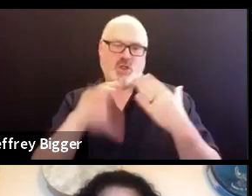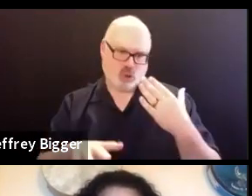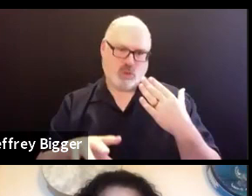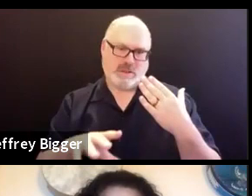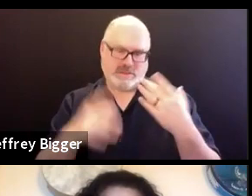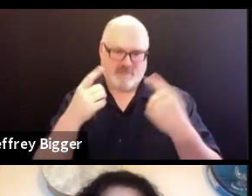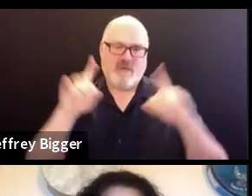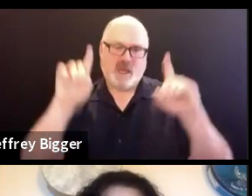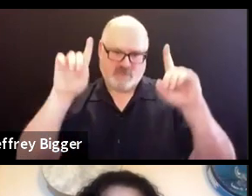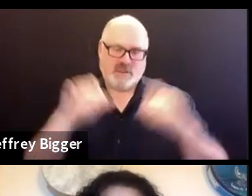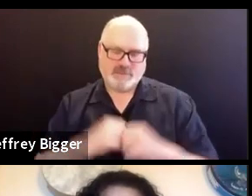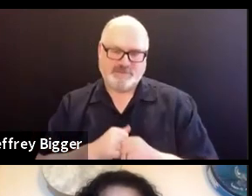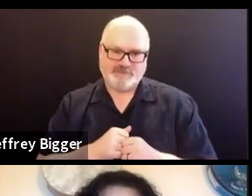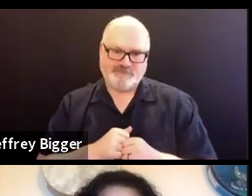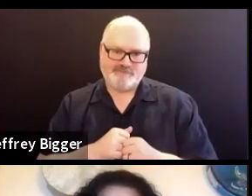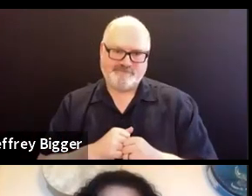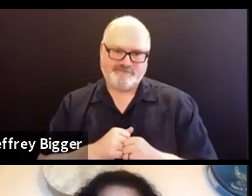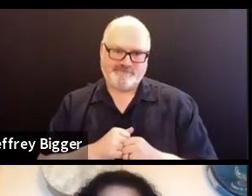And